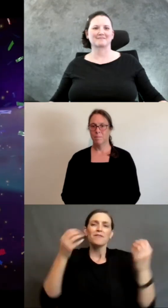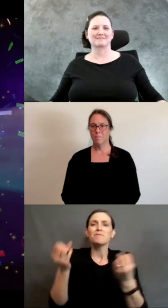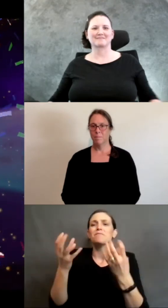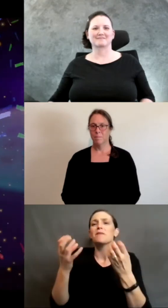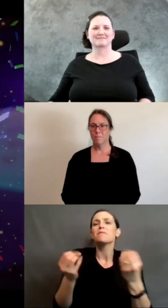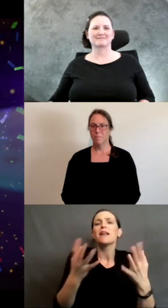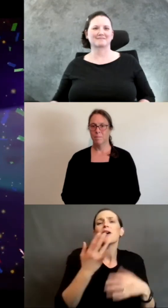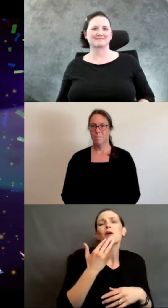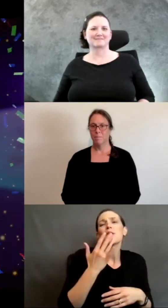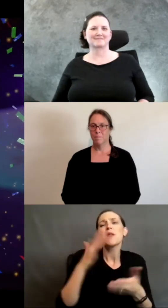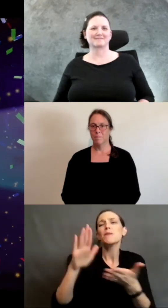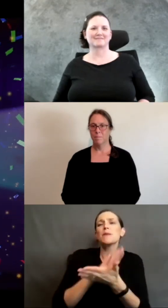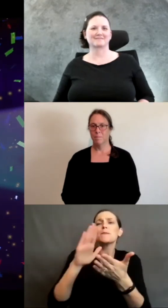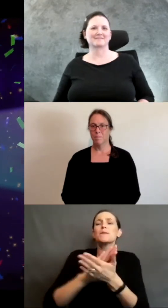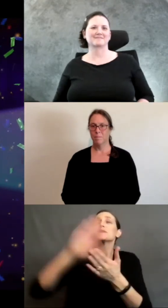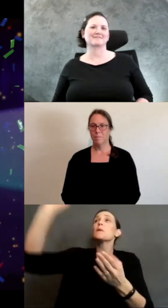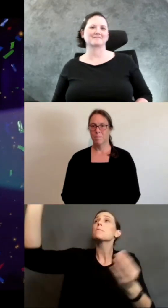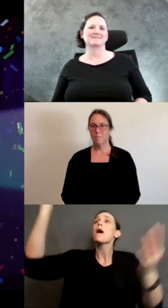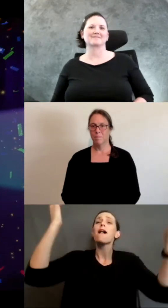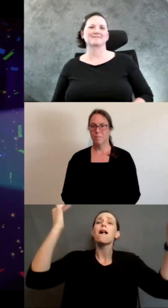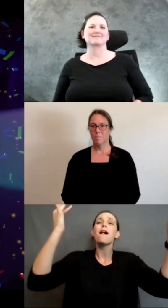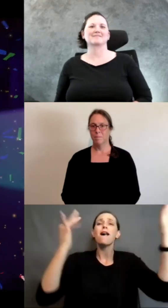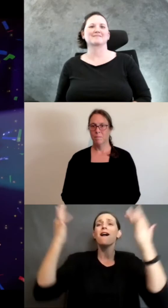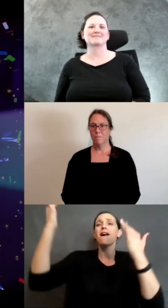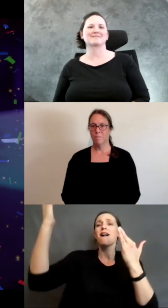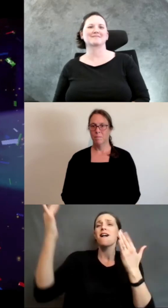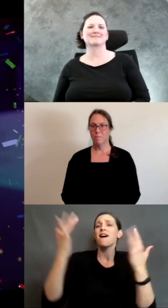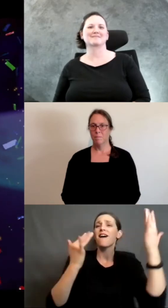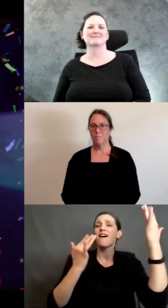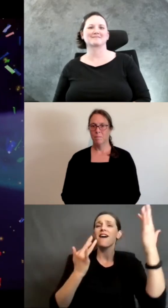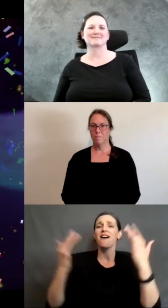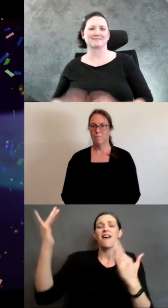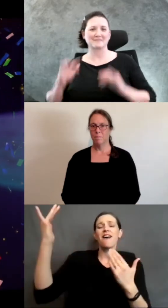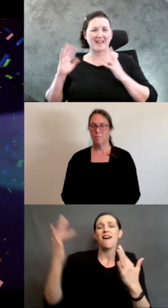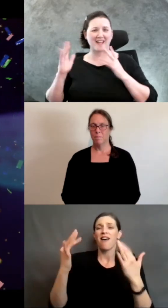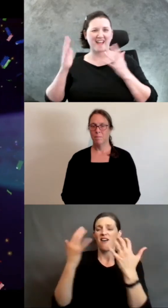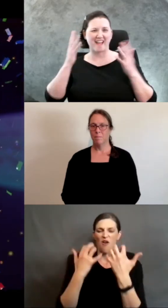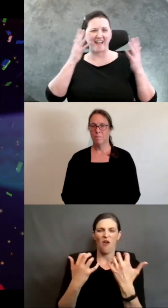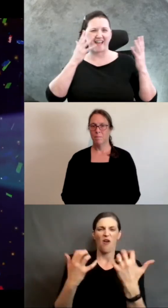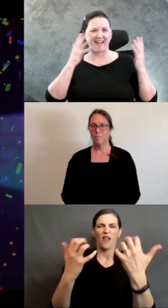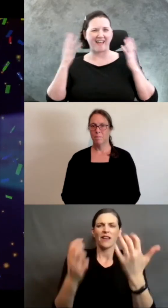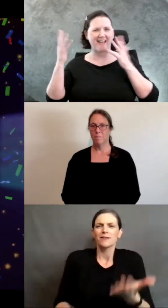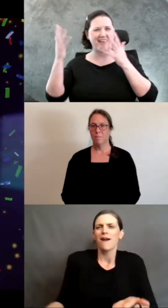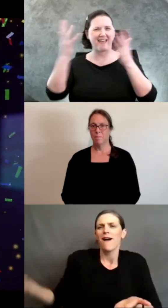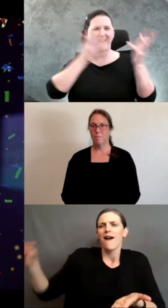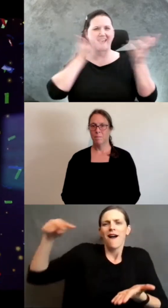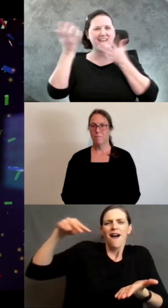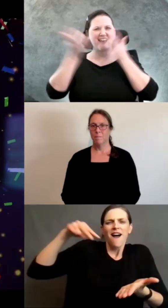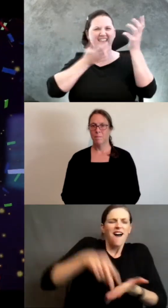Multicolored confetti falls around her. The audience is on their feet.